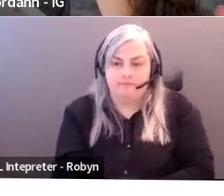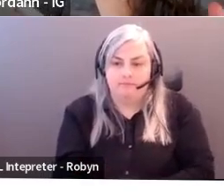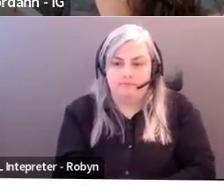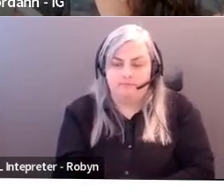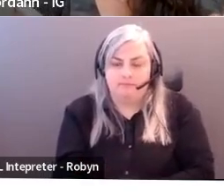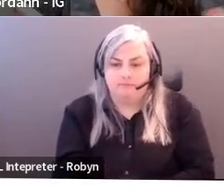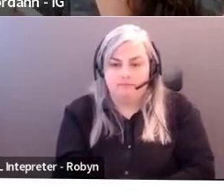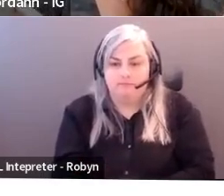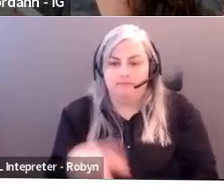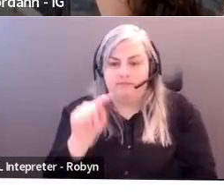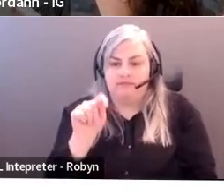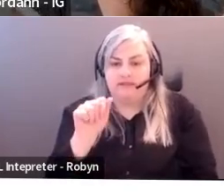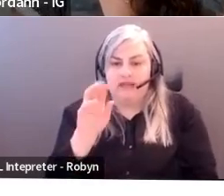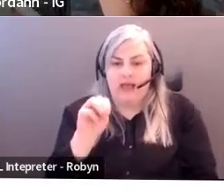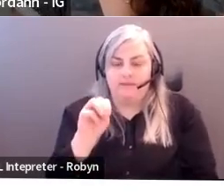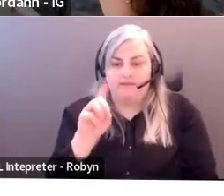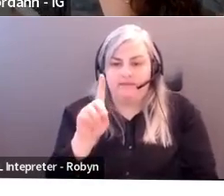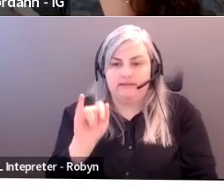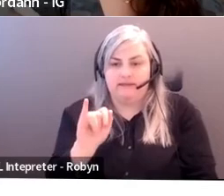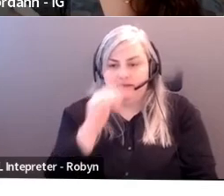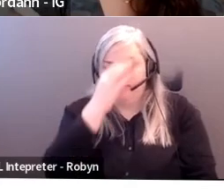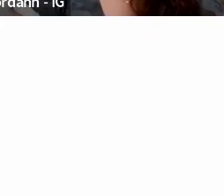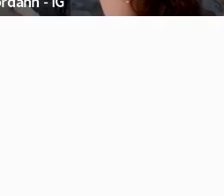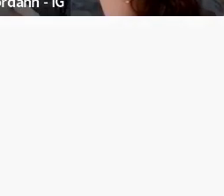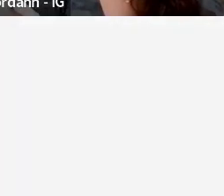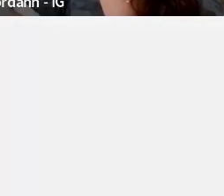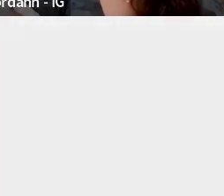mute, Tamdi.